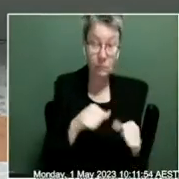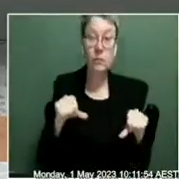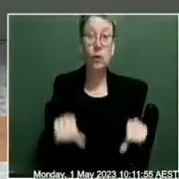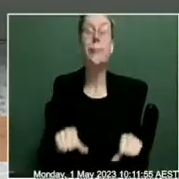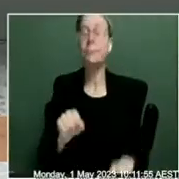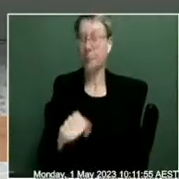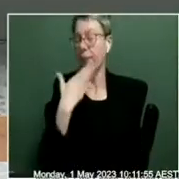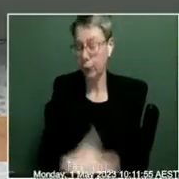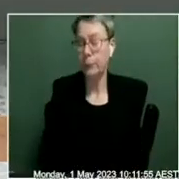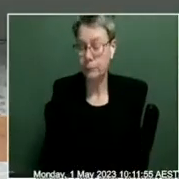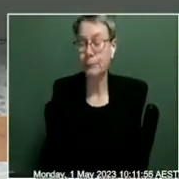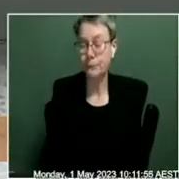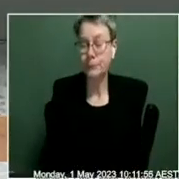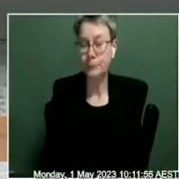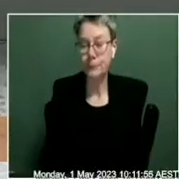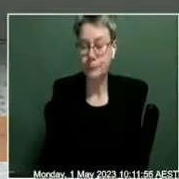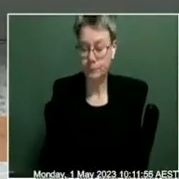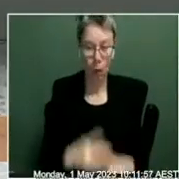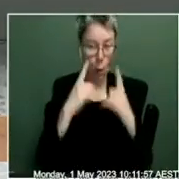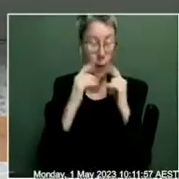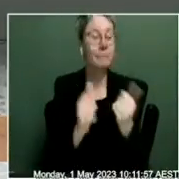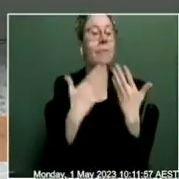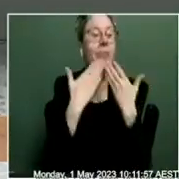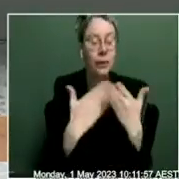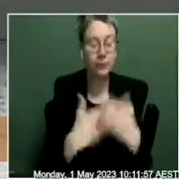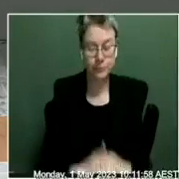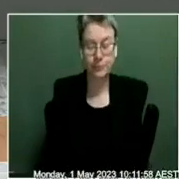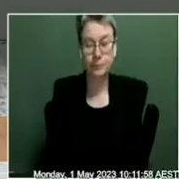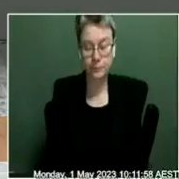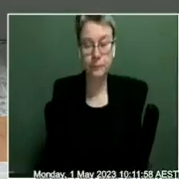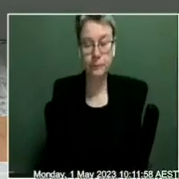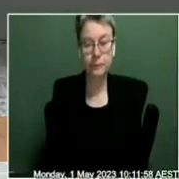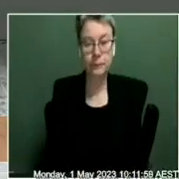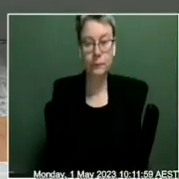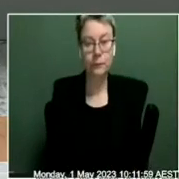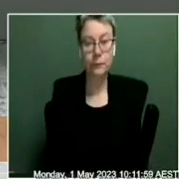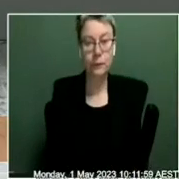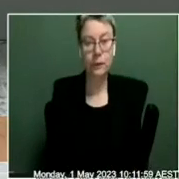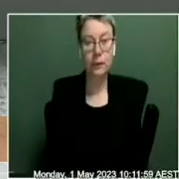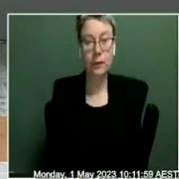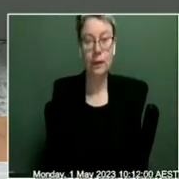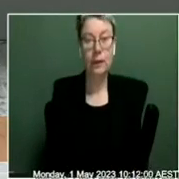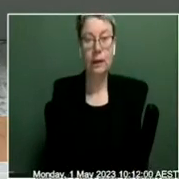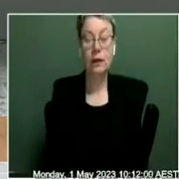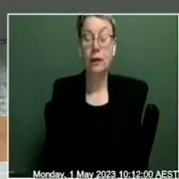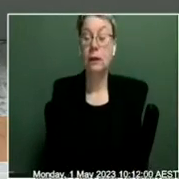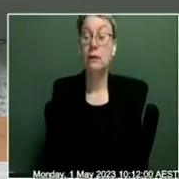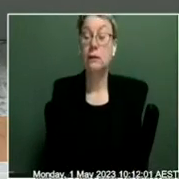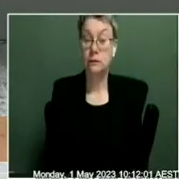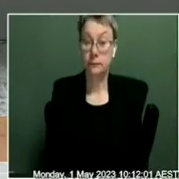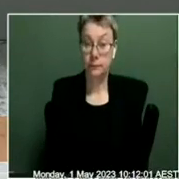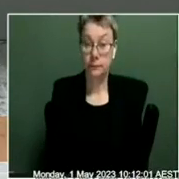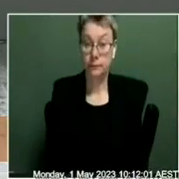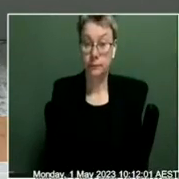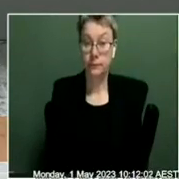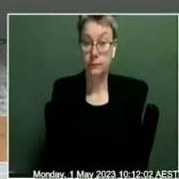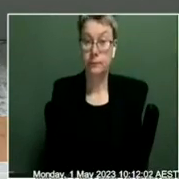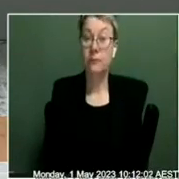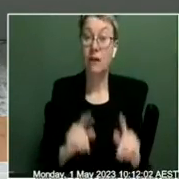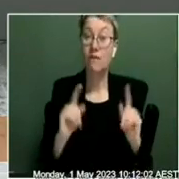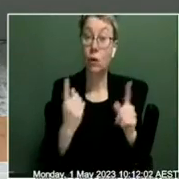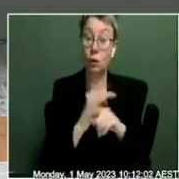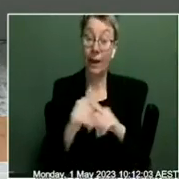We'll start with the statement. Ms. Whetton, I ask you to confirm that the contents of that statement are true and